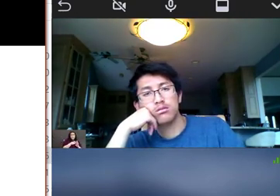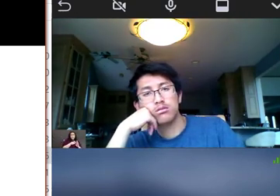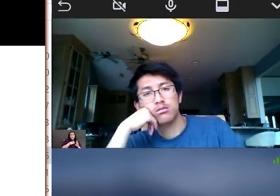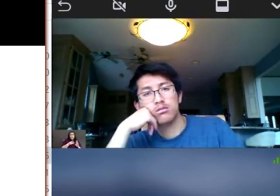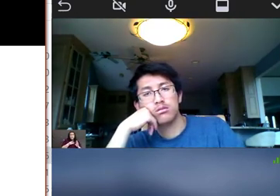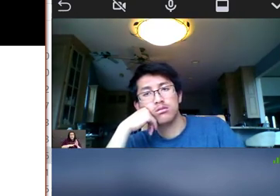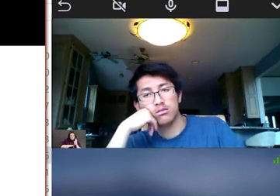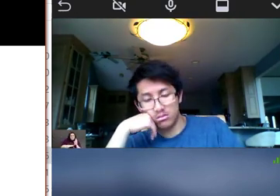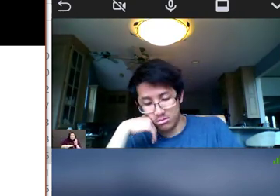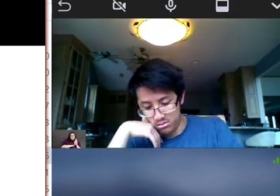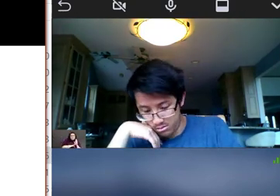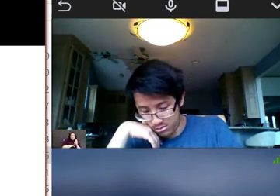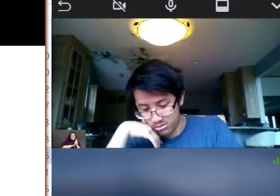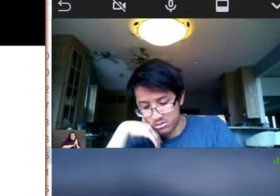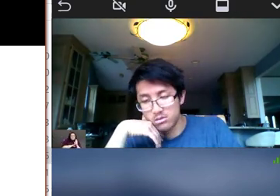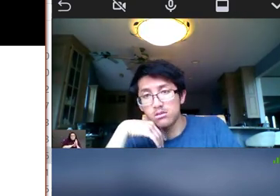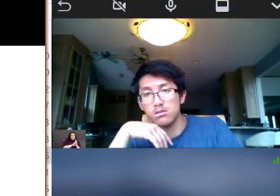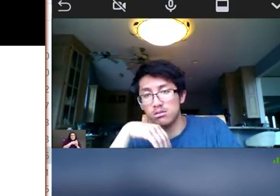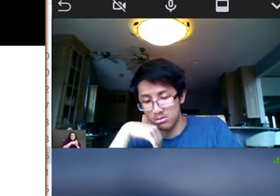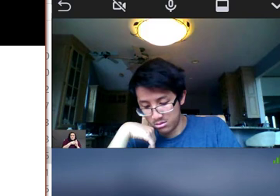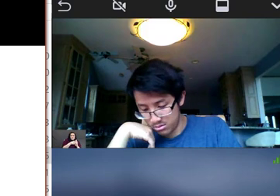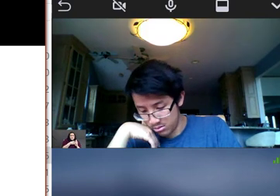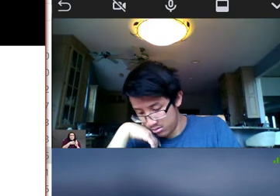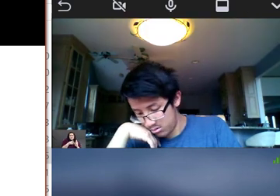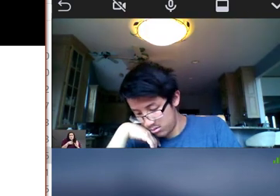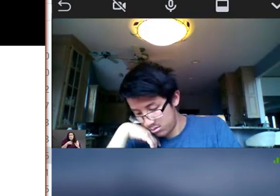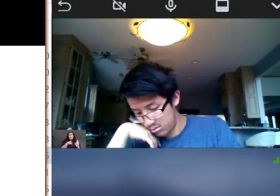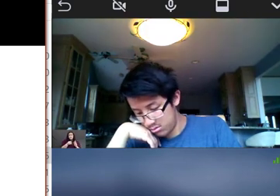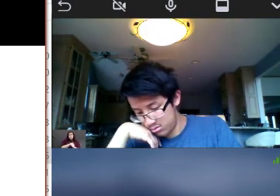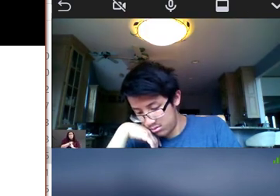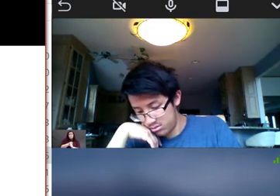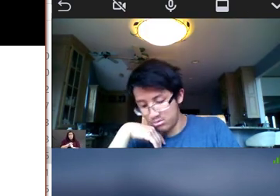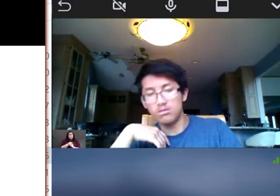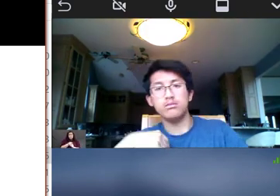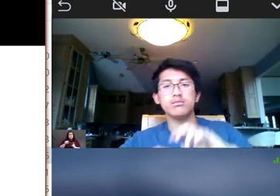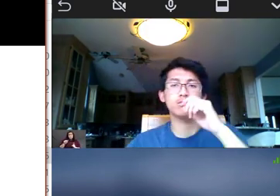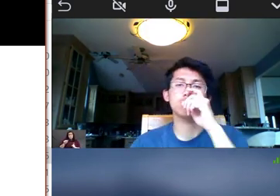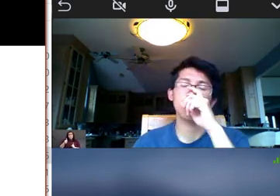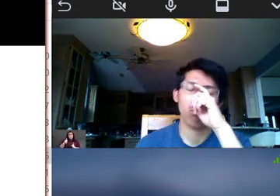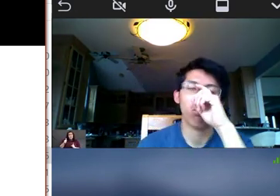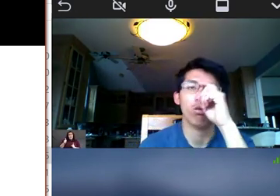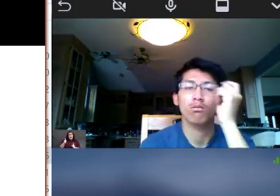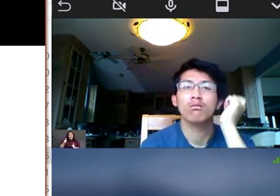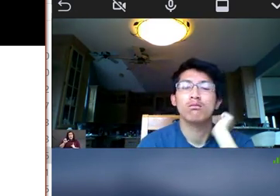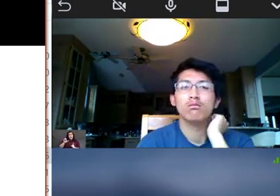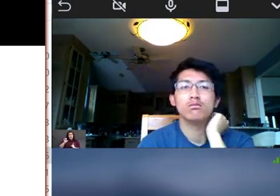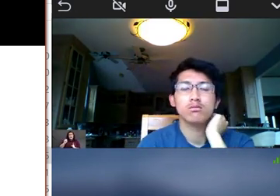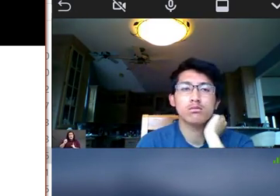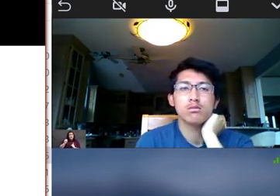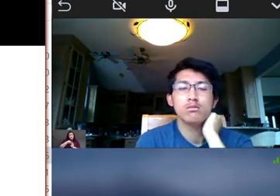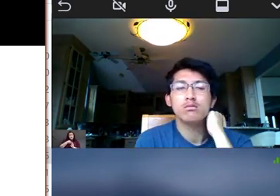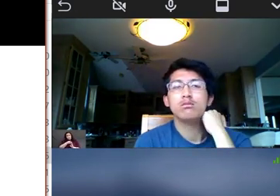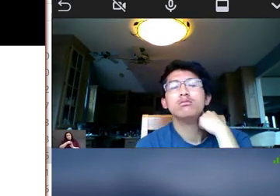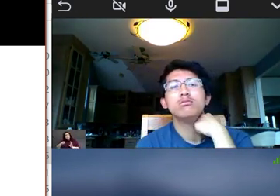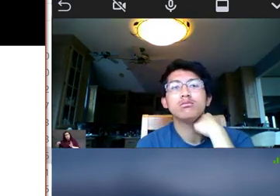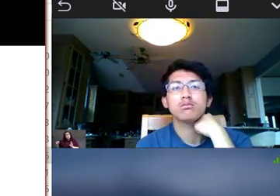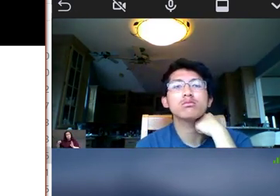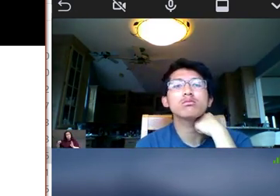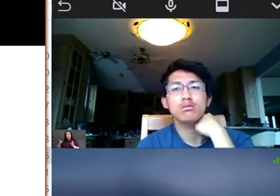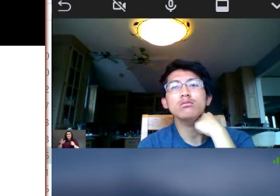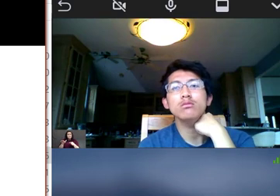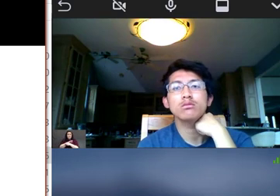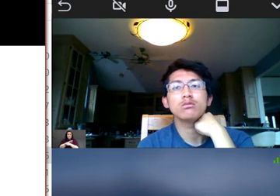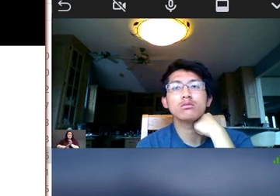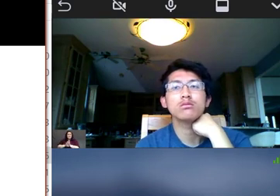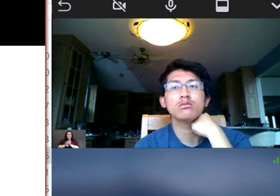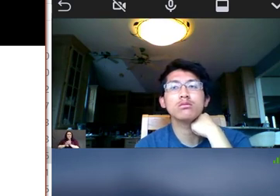developing. But once I get past that, then I'll have a developed velocity profile and a developed temperature profile. Now,